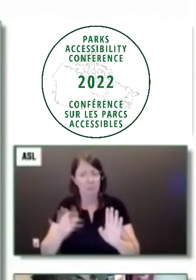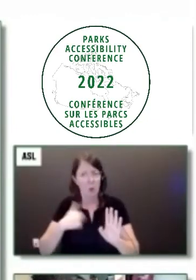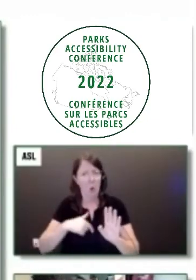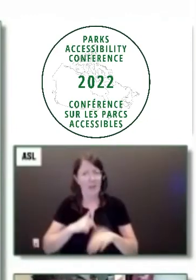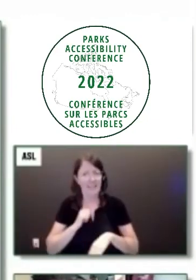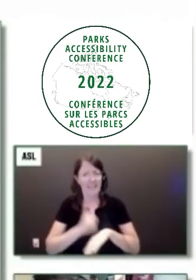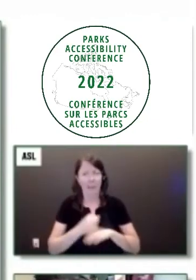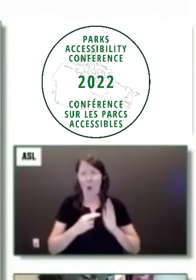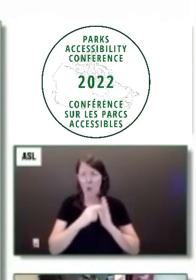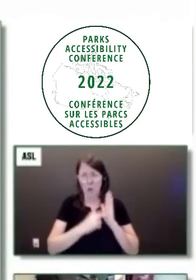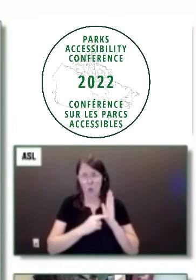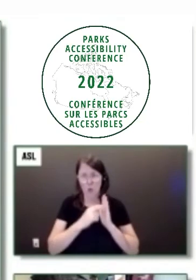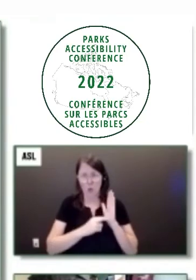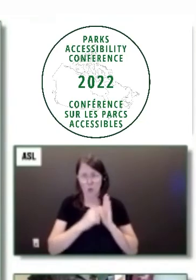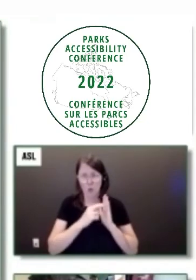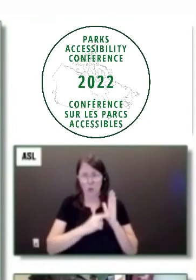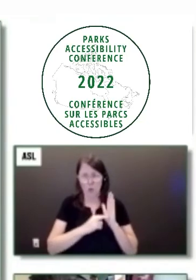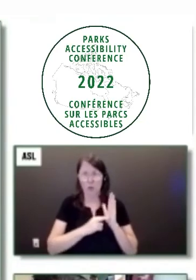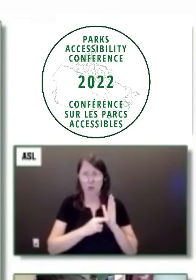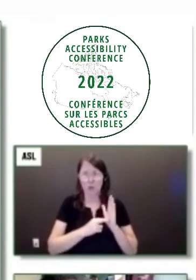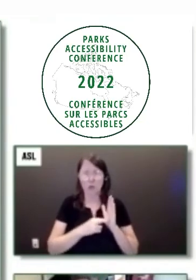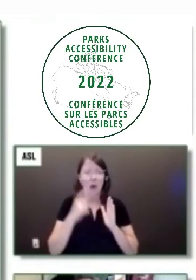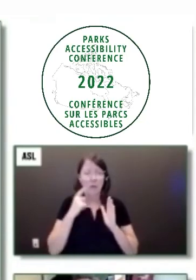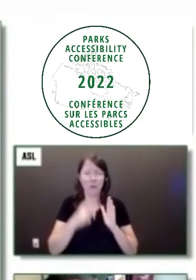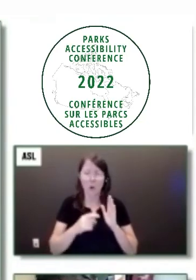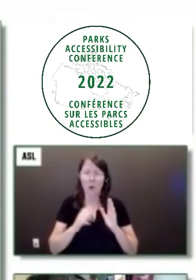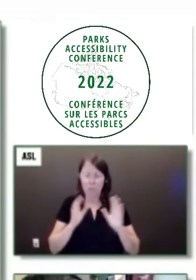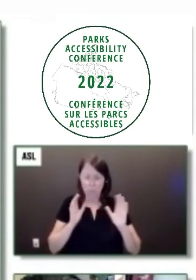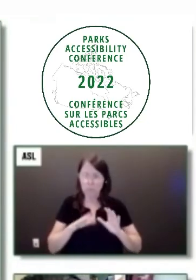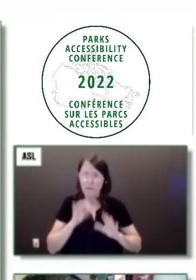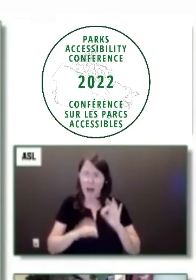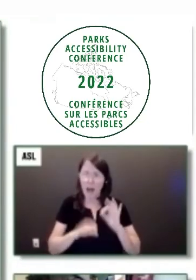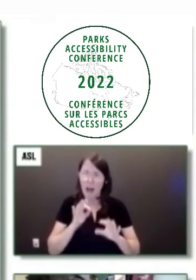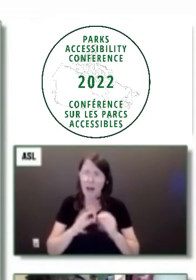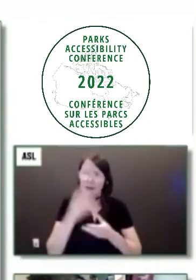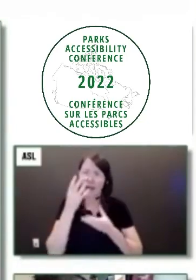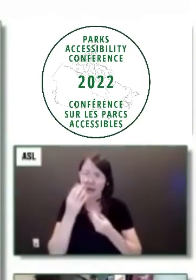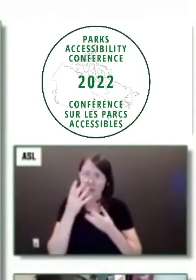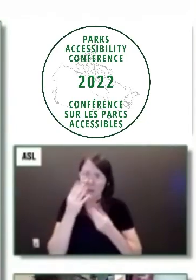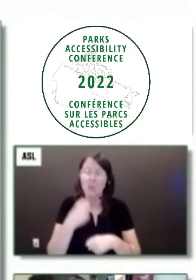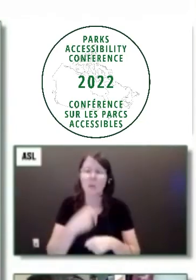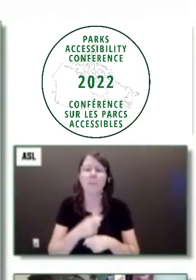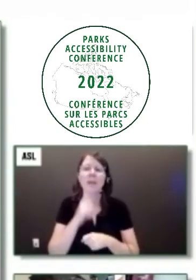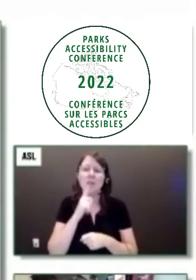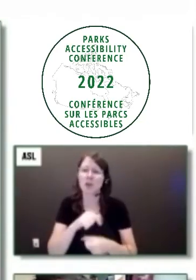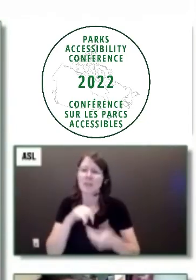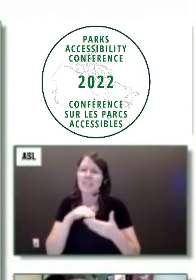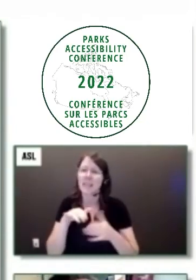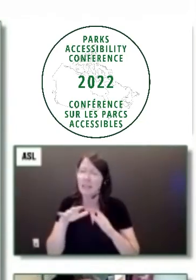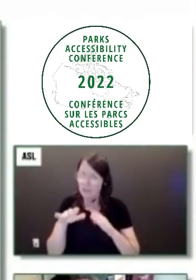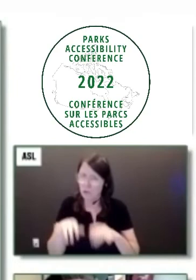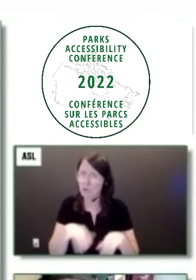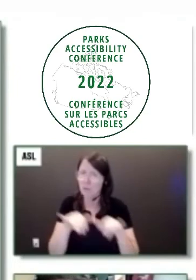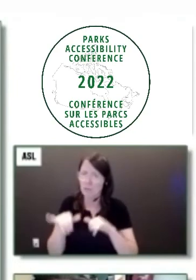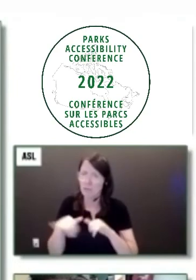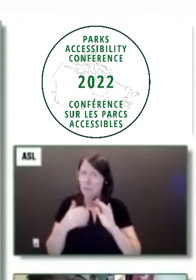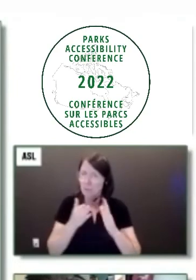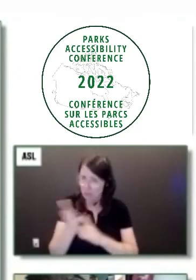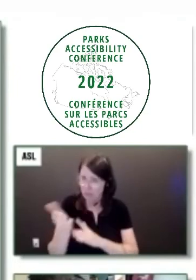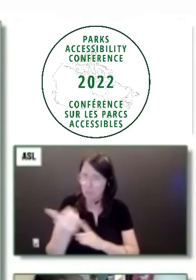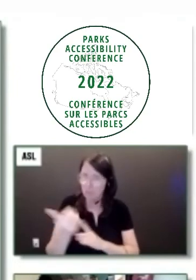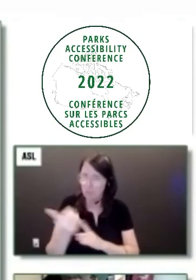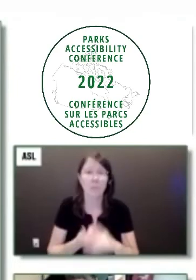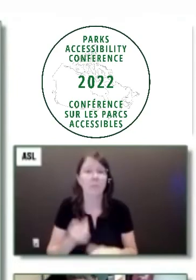that you follow to make sure your study is predictable and transparent. An image of the flow chart on the right of the